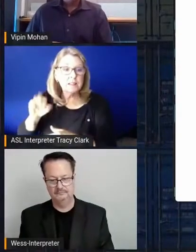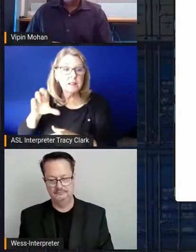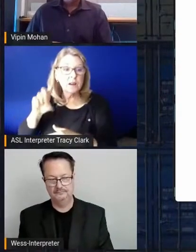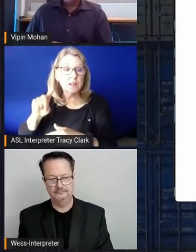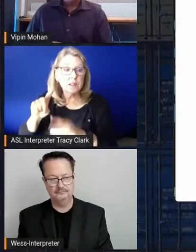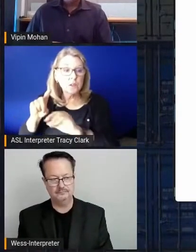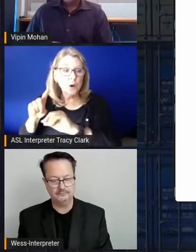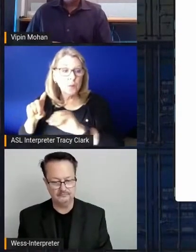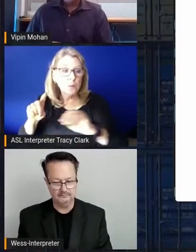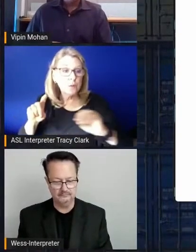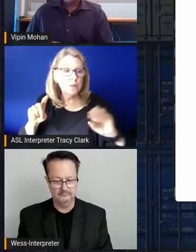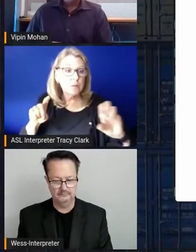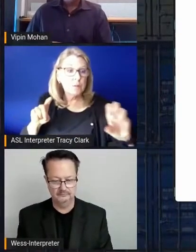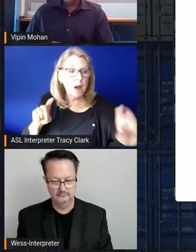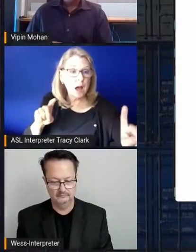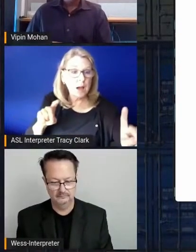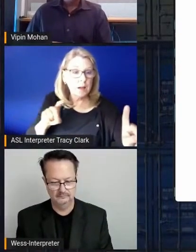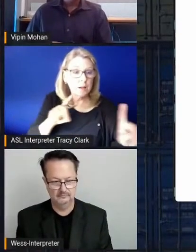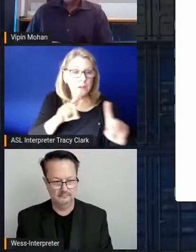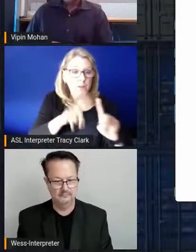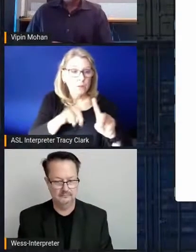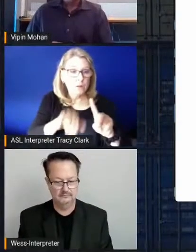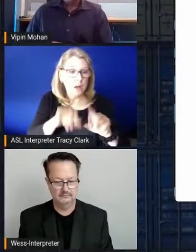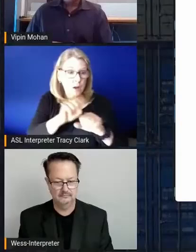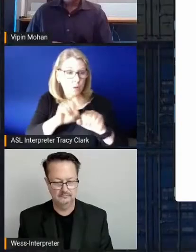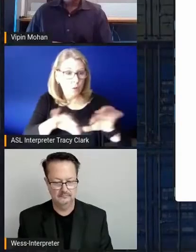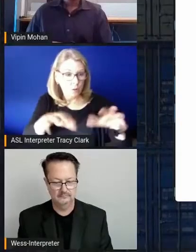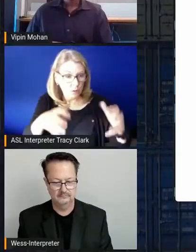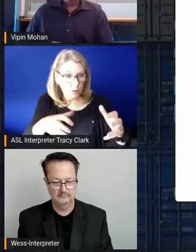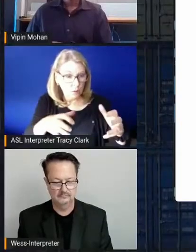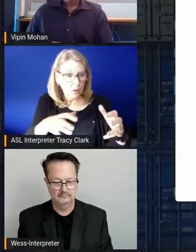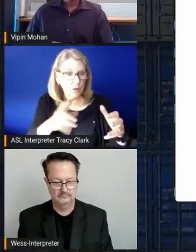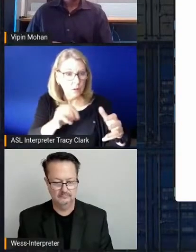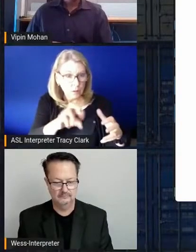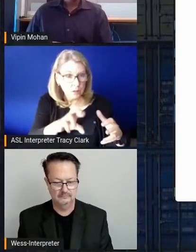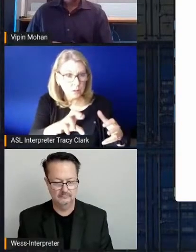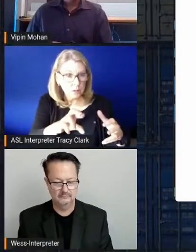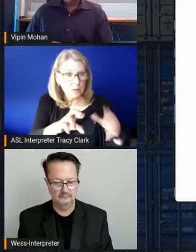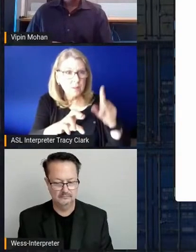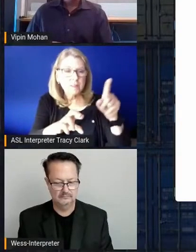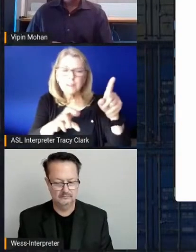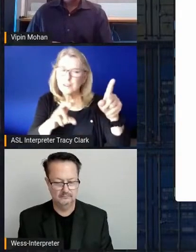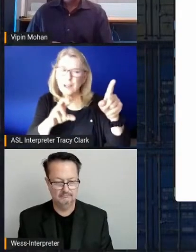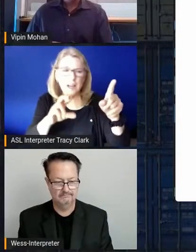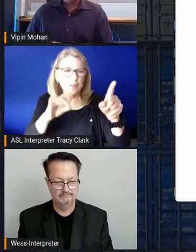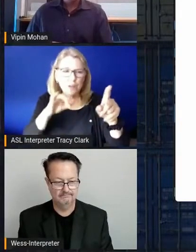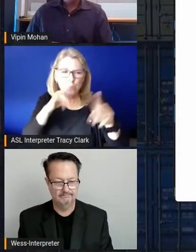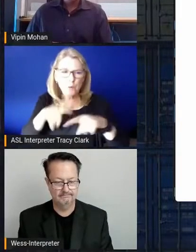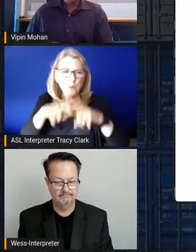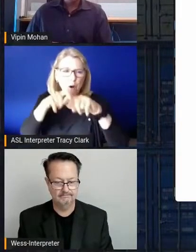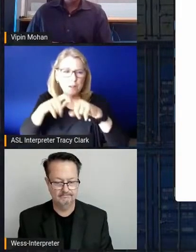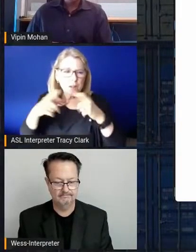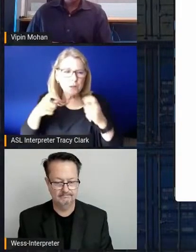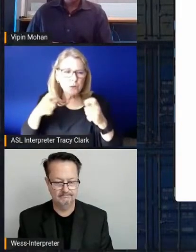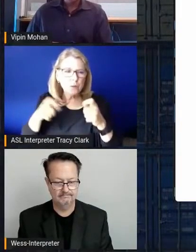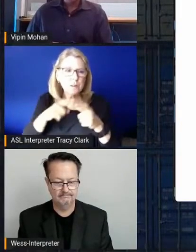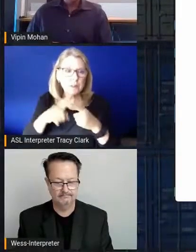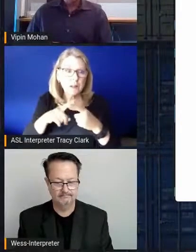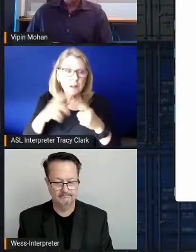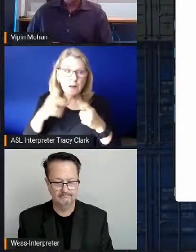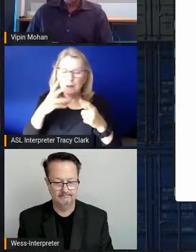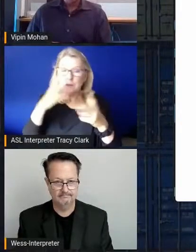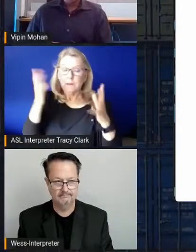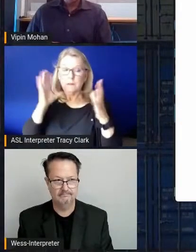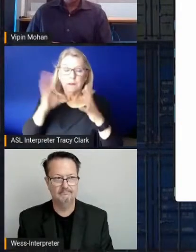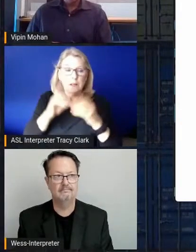and then resumes those reconciliation process. Right. I guess if you don't pause the controllers, you could end up in a really bad state when all your CRDs disappear.